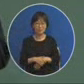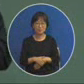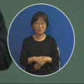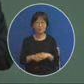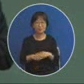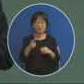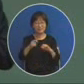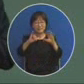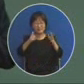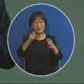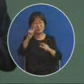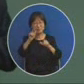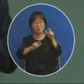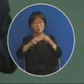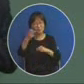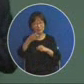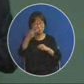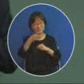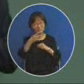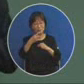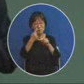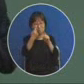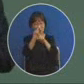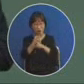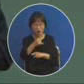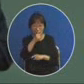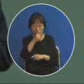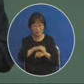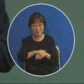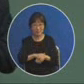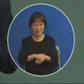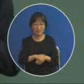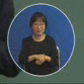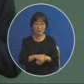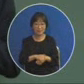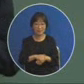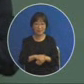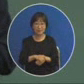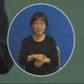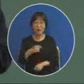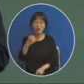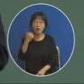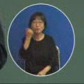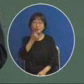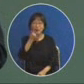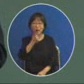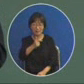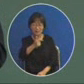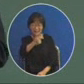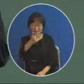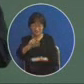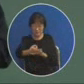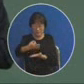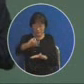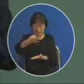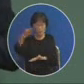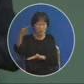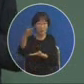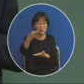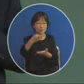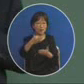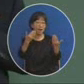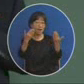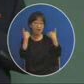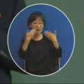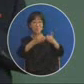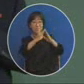And we see that the laws, everything continues to change. This one person spent all of their wealth,